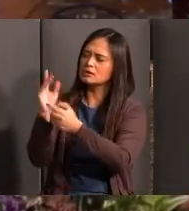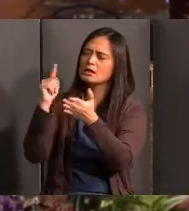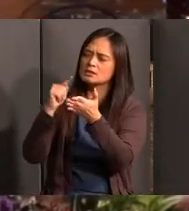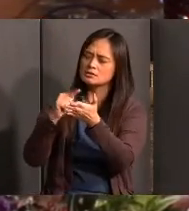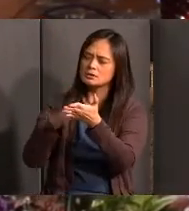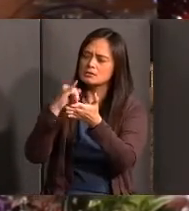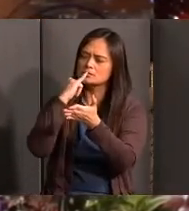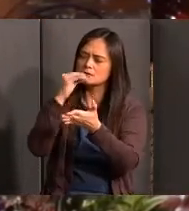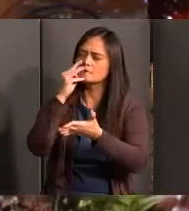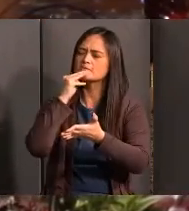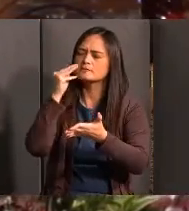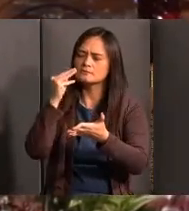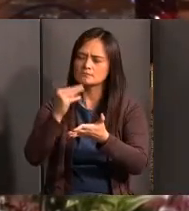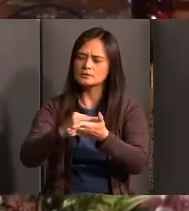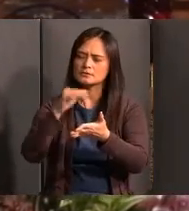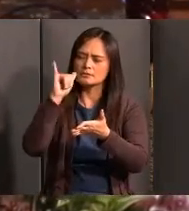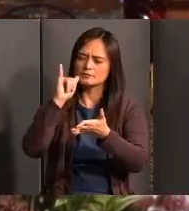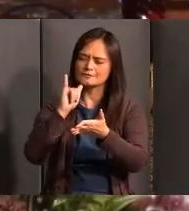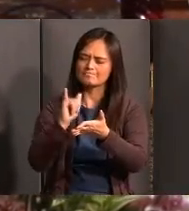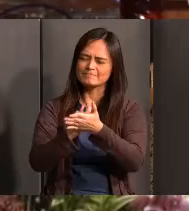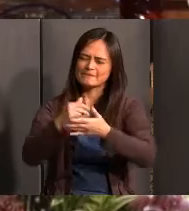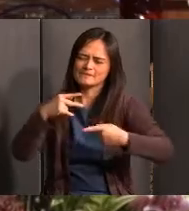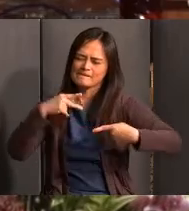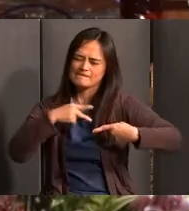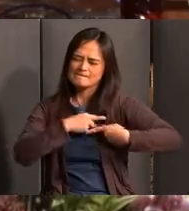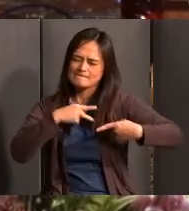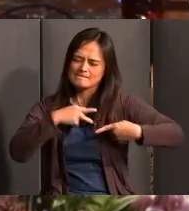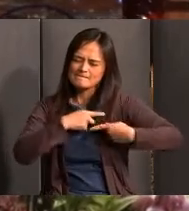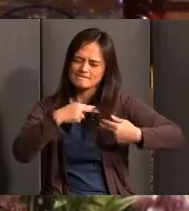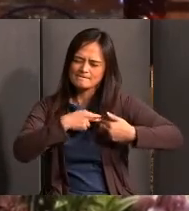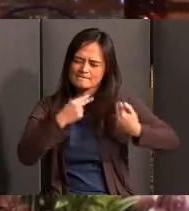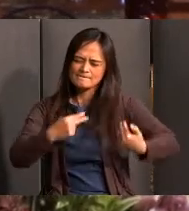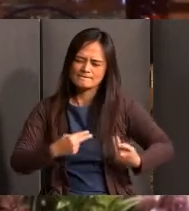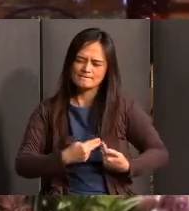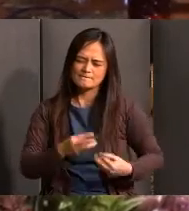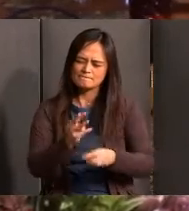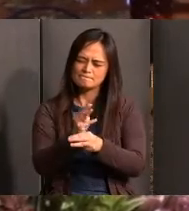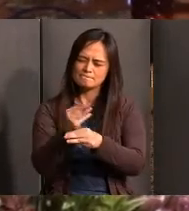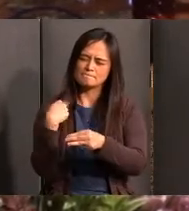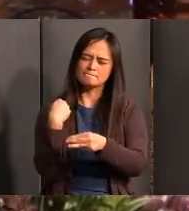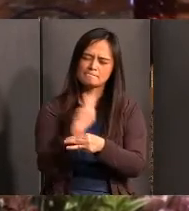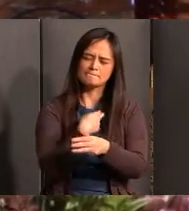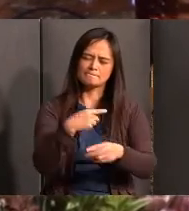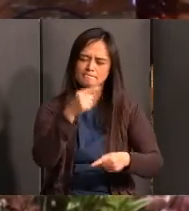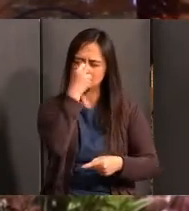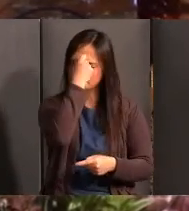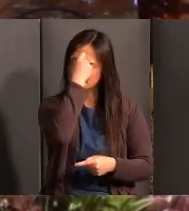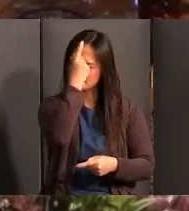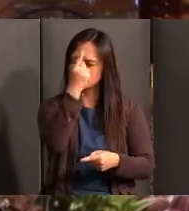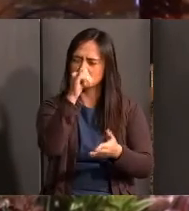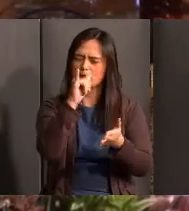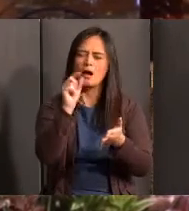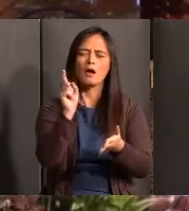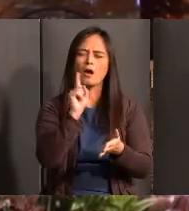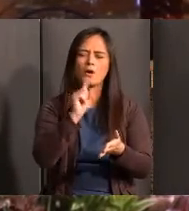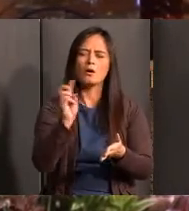This is a message that pierces hearts, makes us realize what we are,